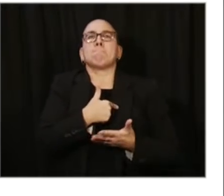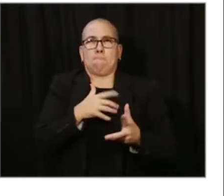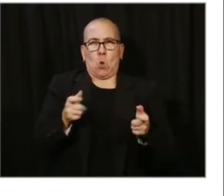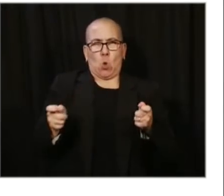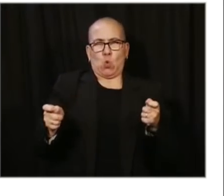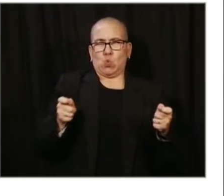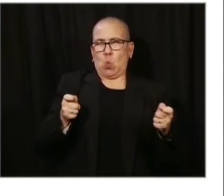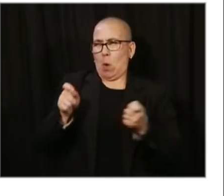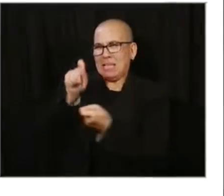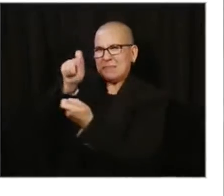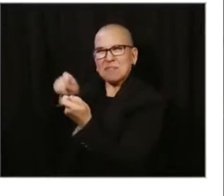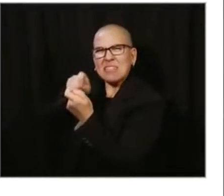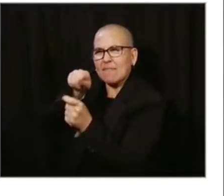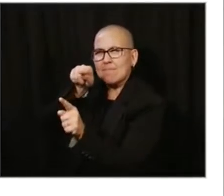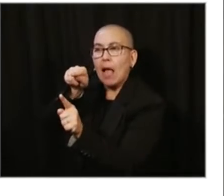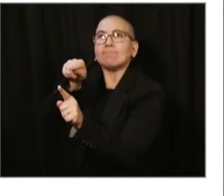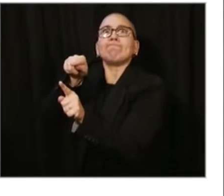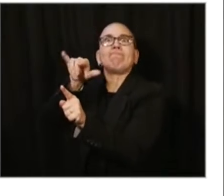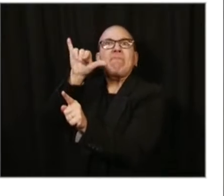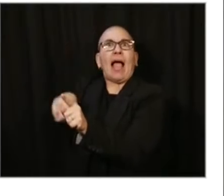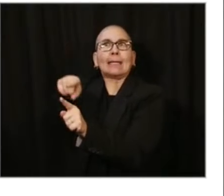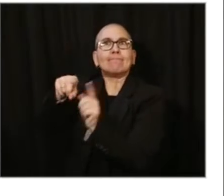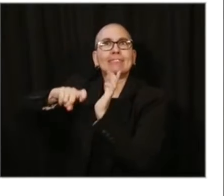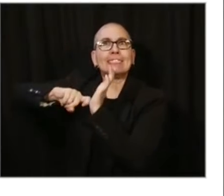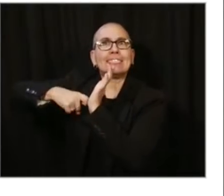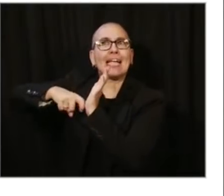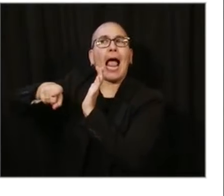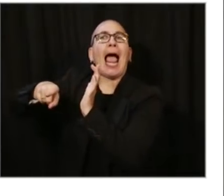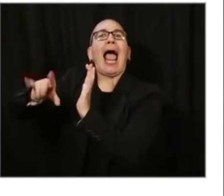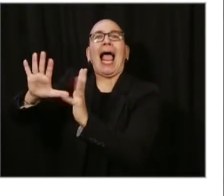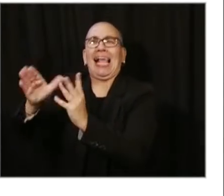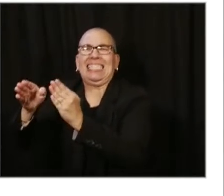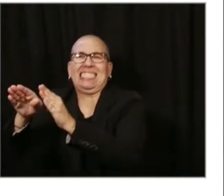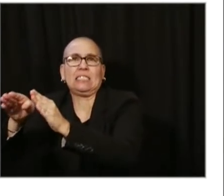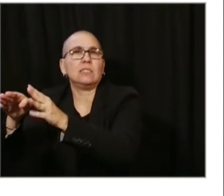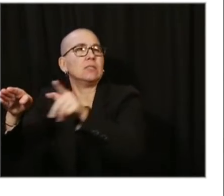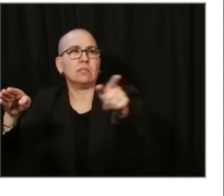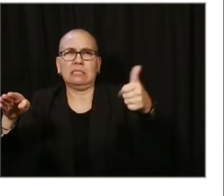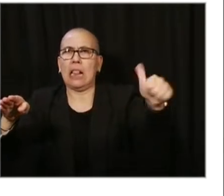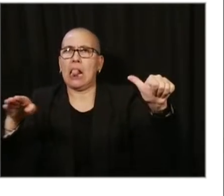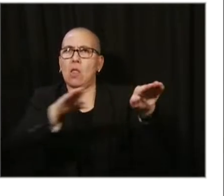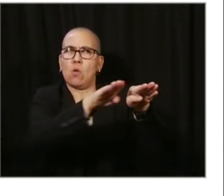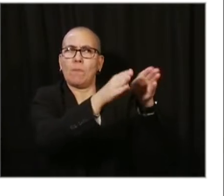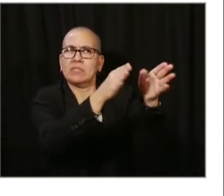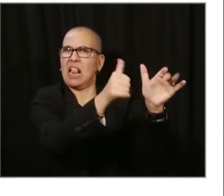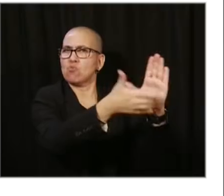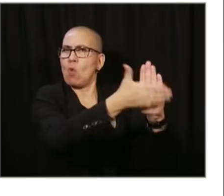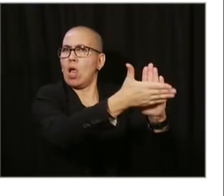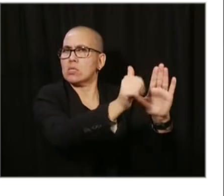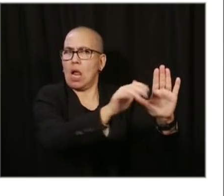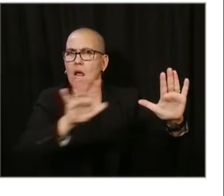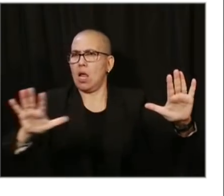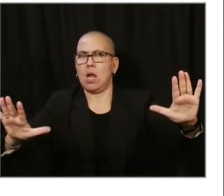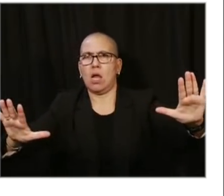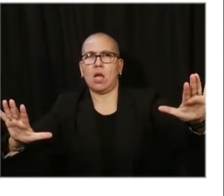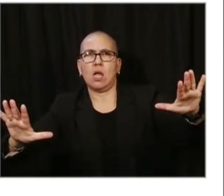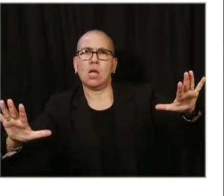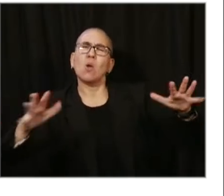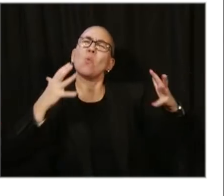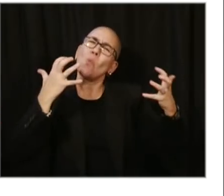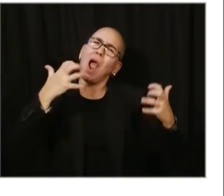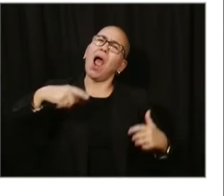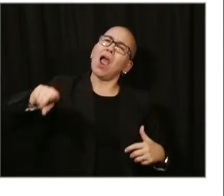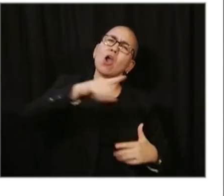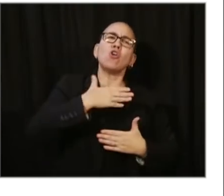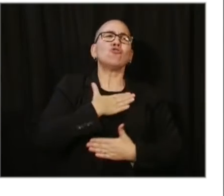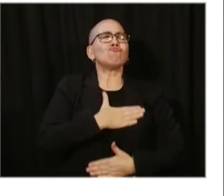those activities open, both from an economic standpoint, a well-being standpoint, the things we like to do standpoint, but targets very